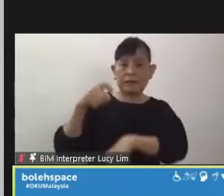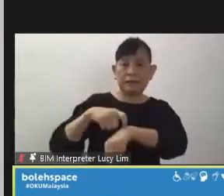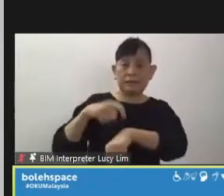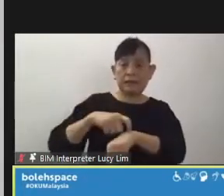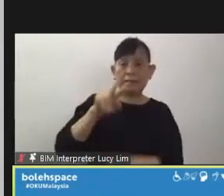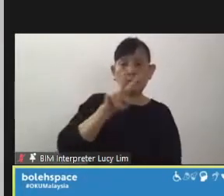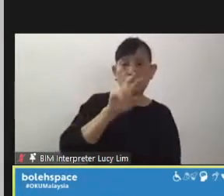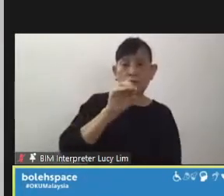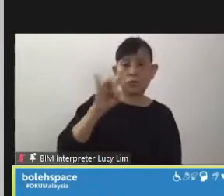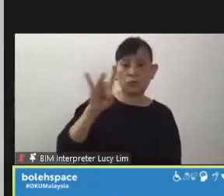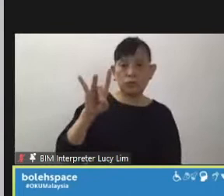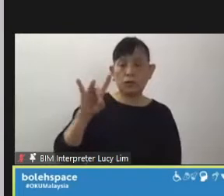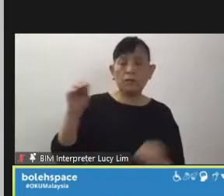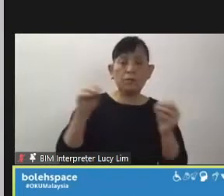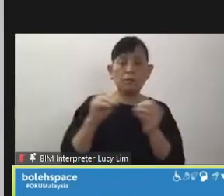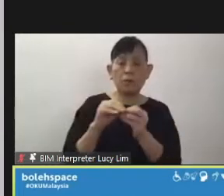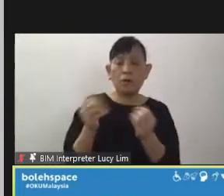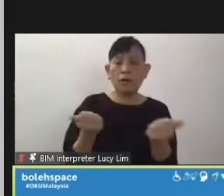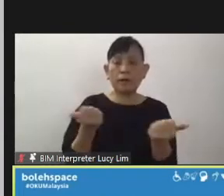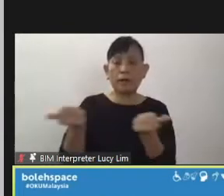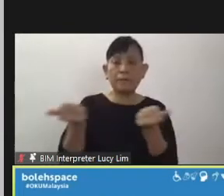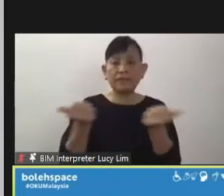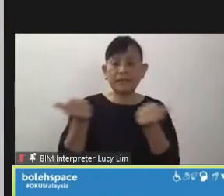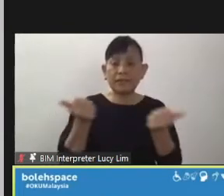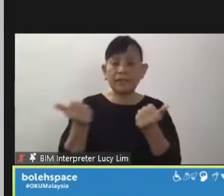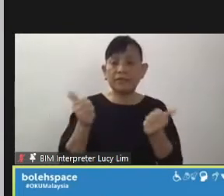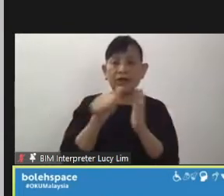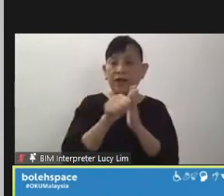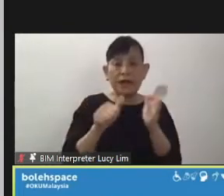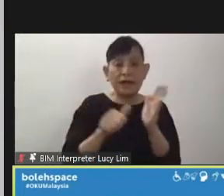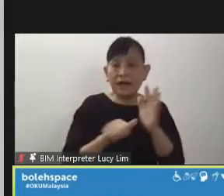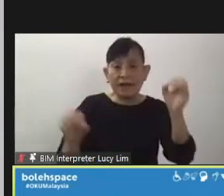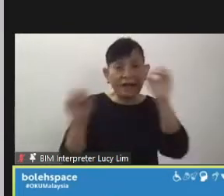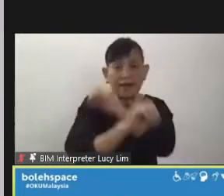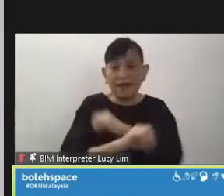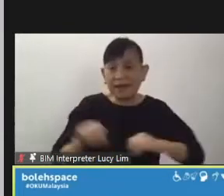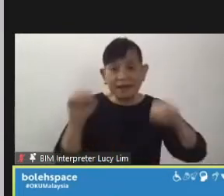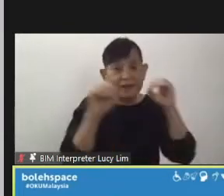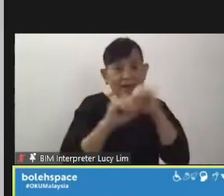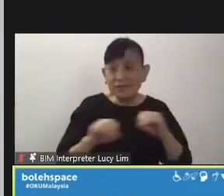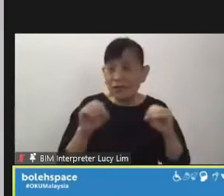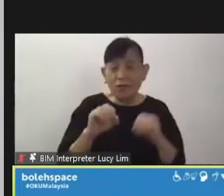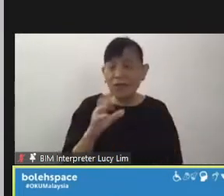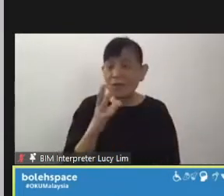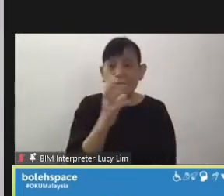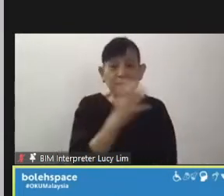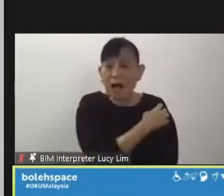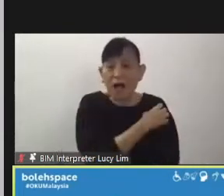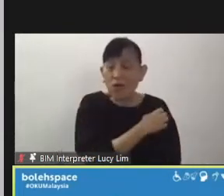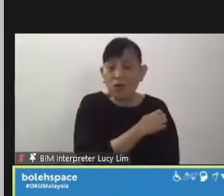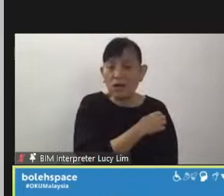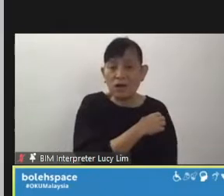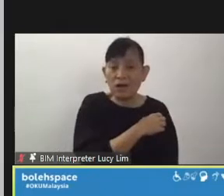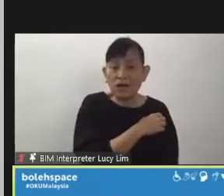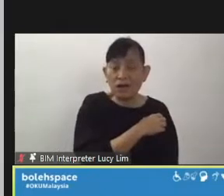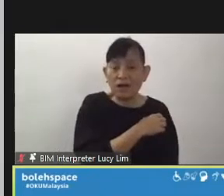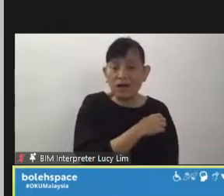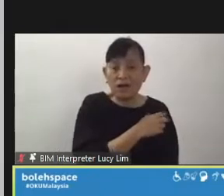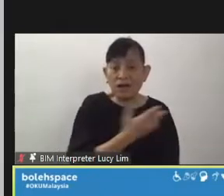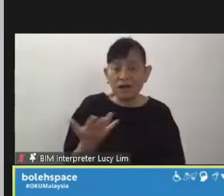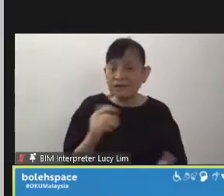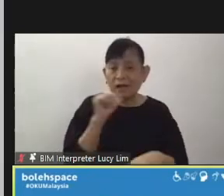an administrative act. It has no power. It is toothless. There are no use, I can say.